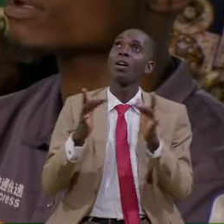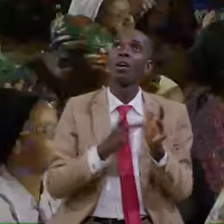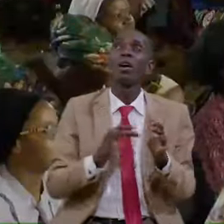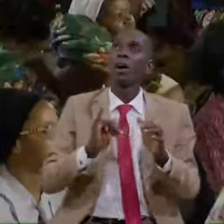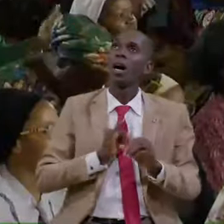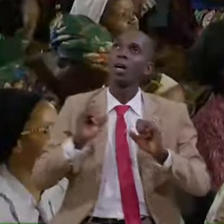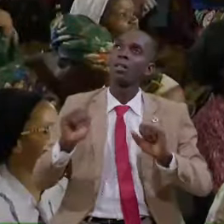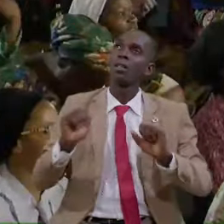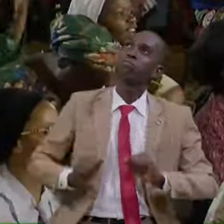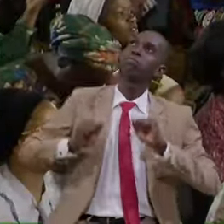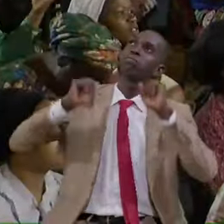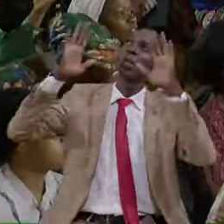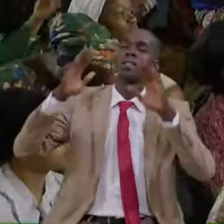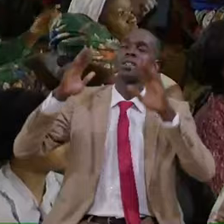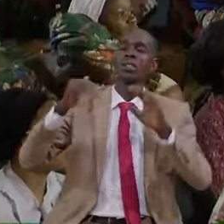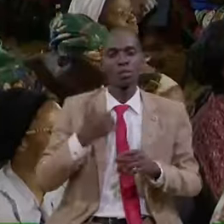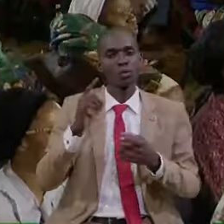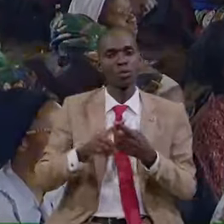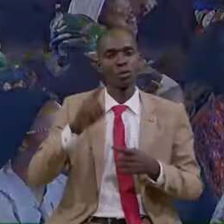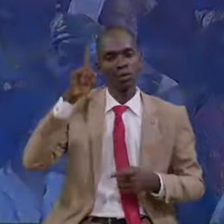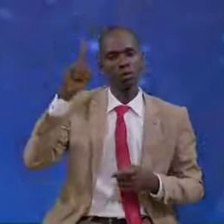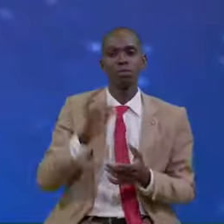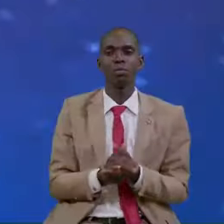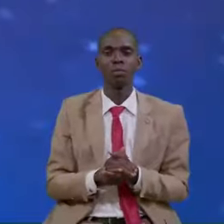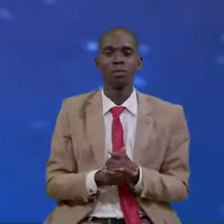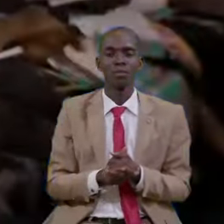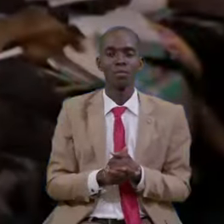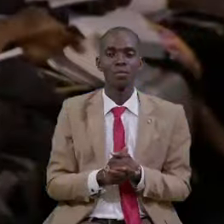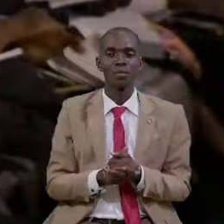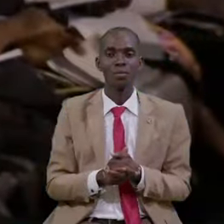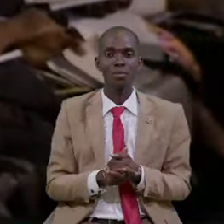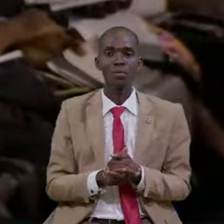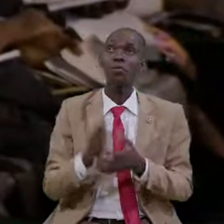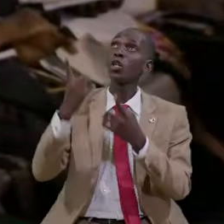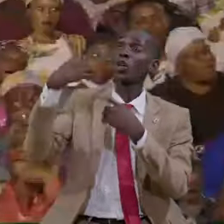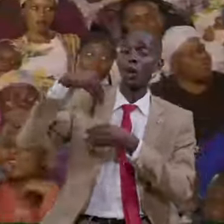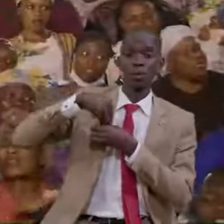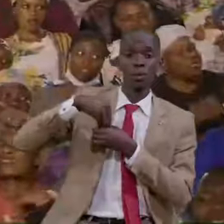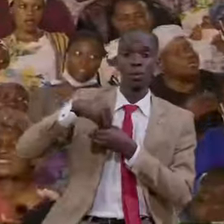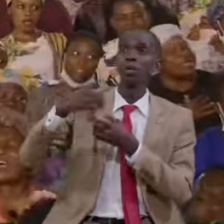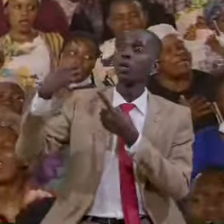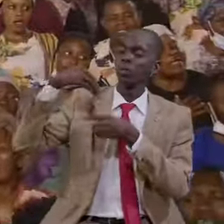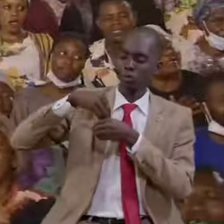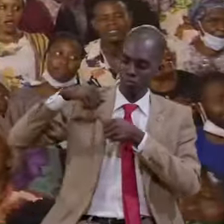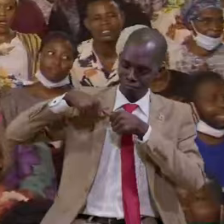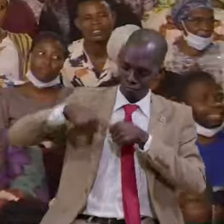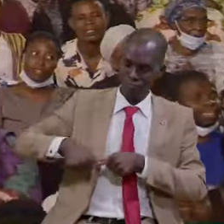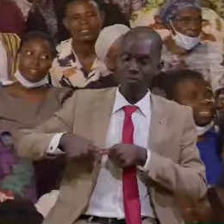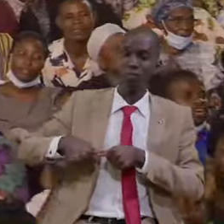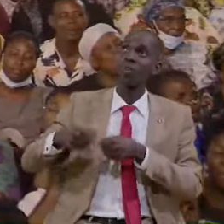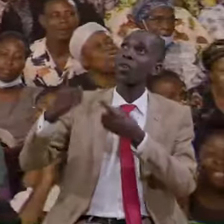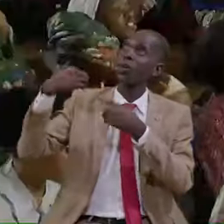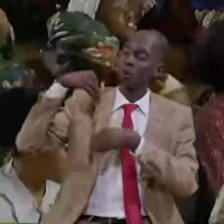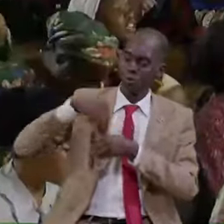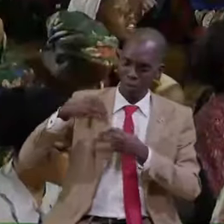you I give myself to you come in come in coming to stay to stay coming